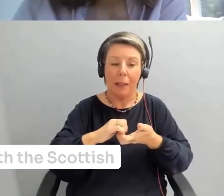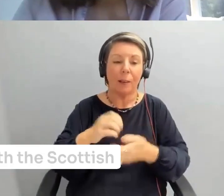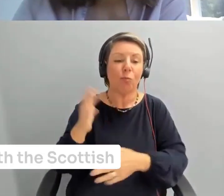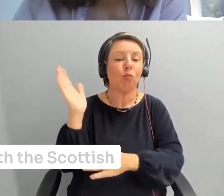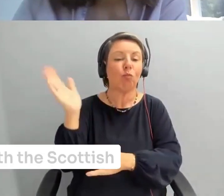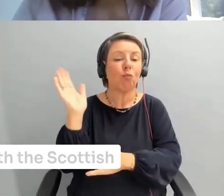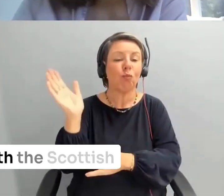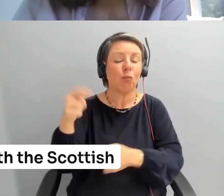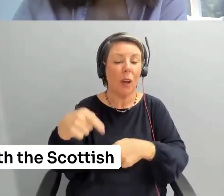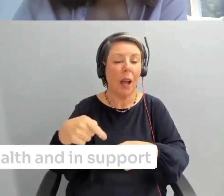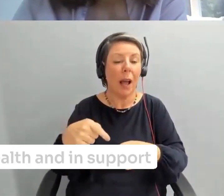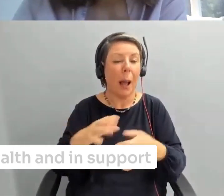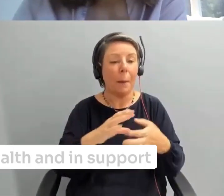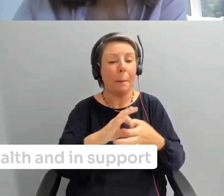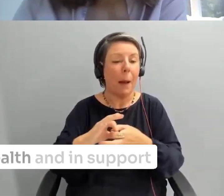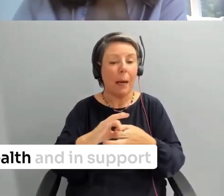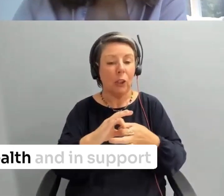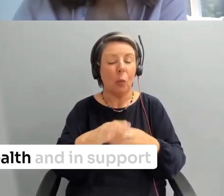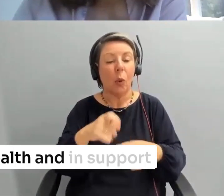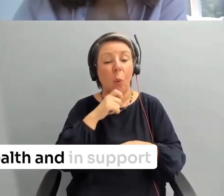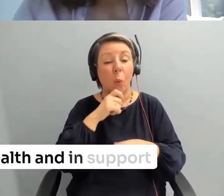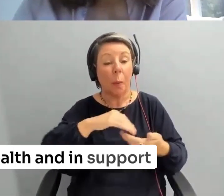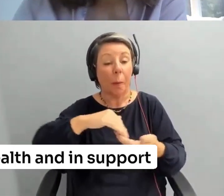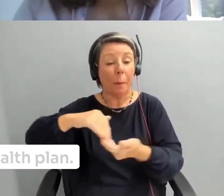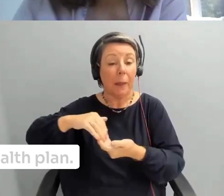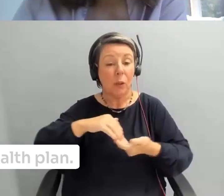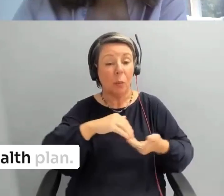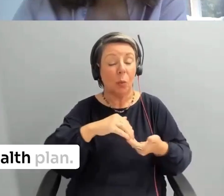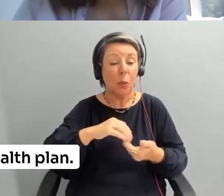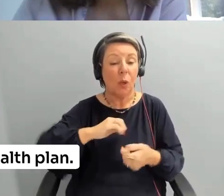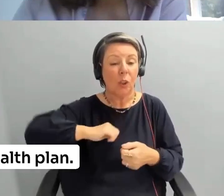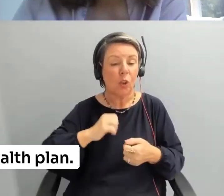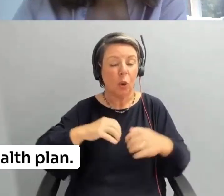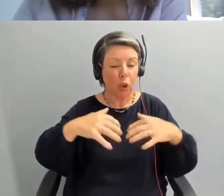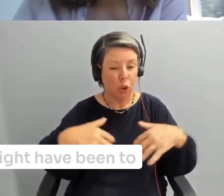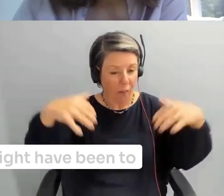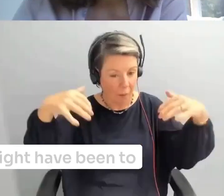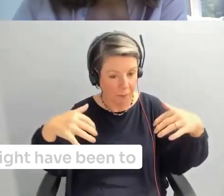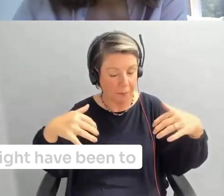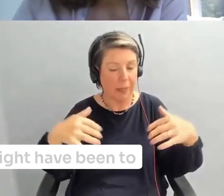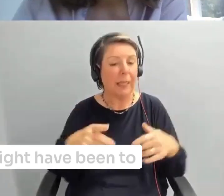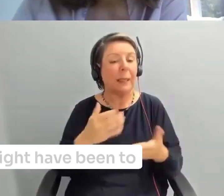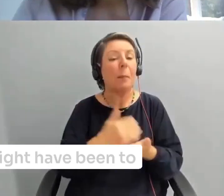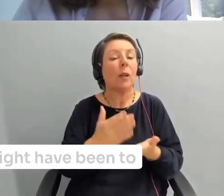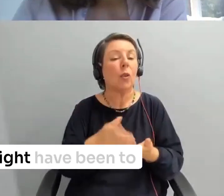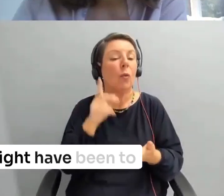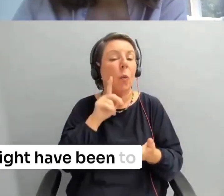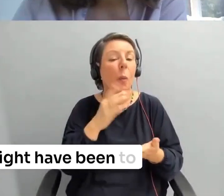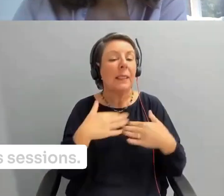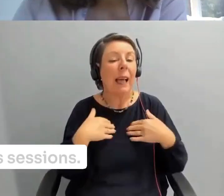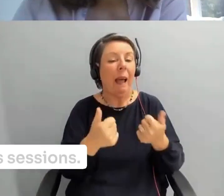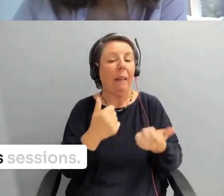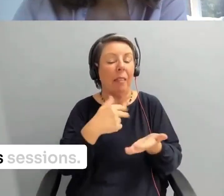years in partnership with the Scottish Government on women's health and in support of the Women's Health Plan. And I think many of you might